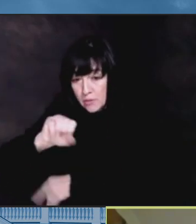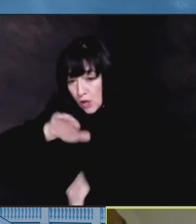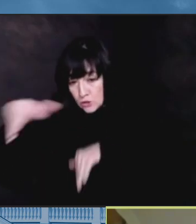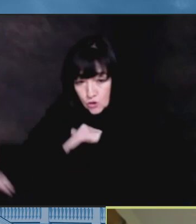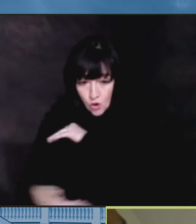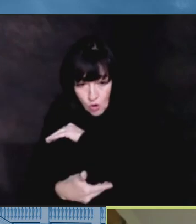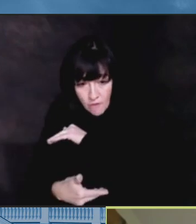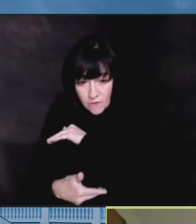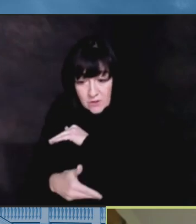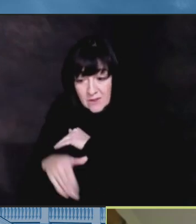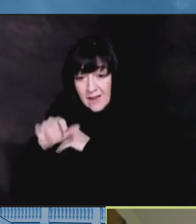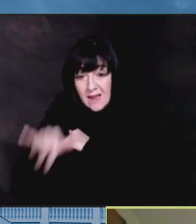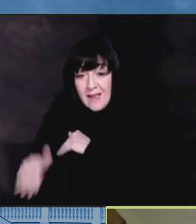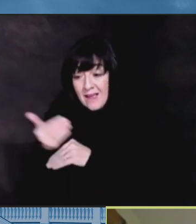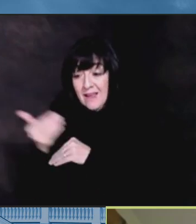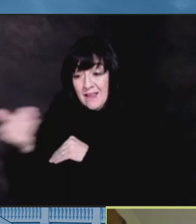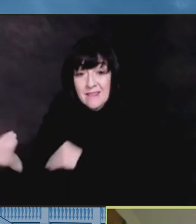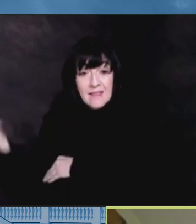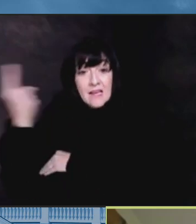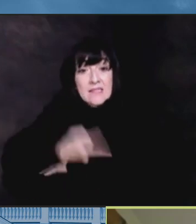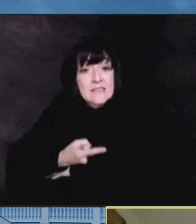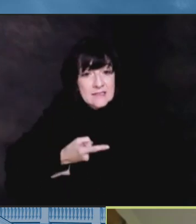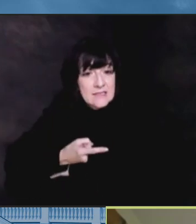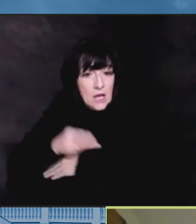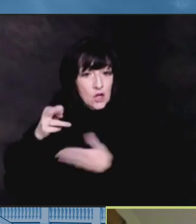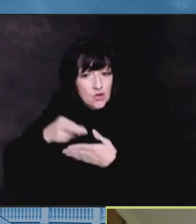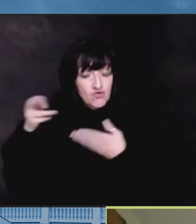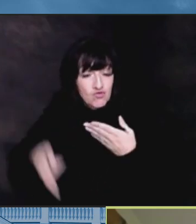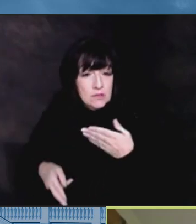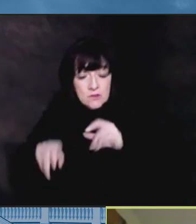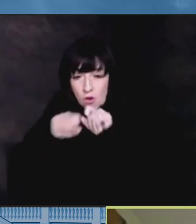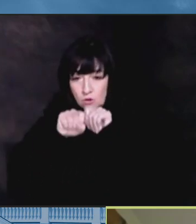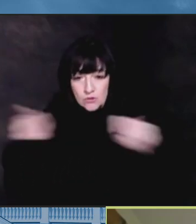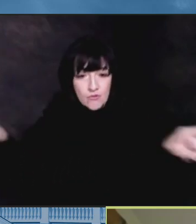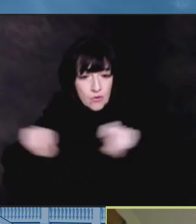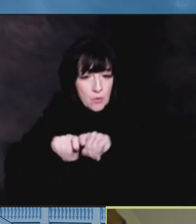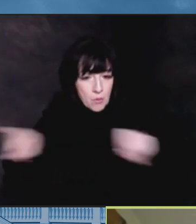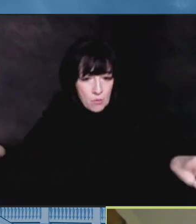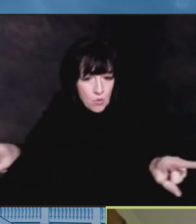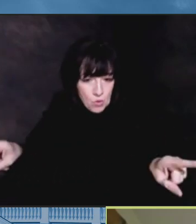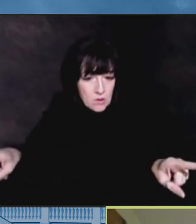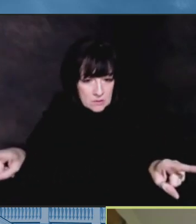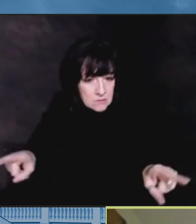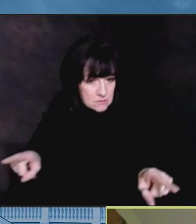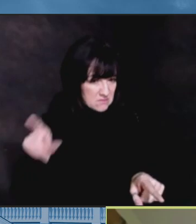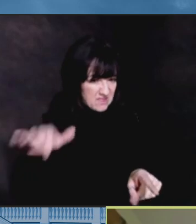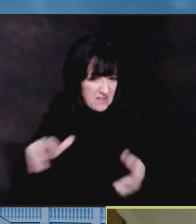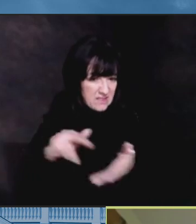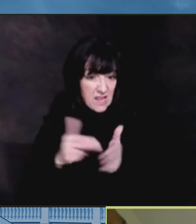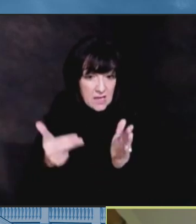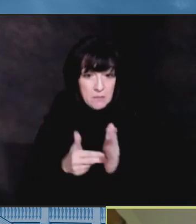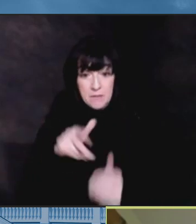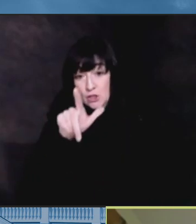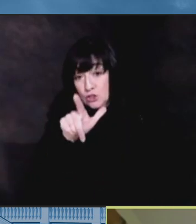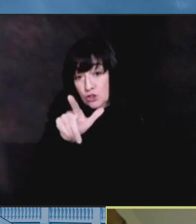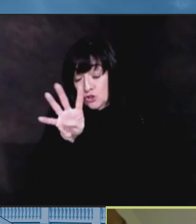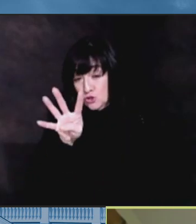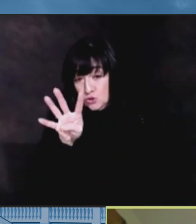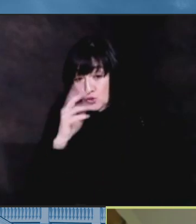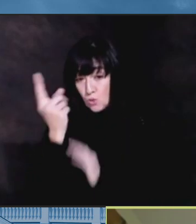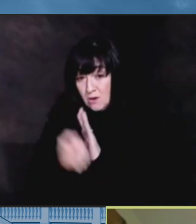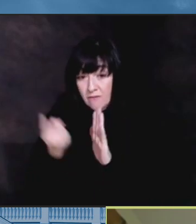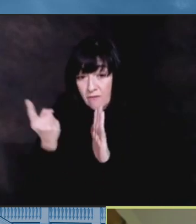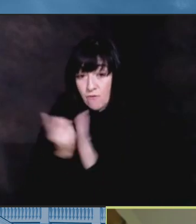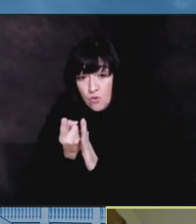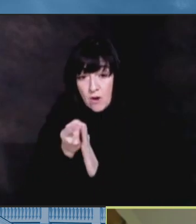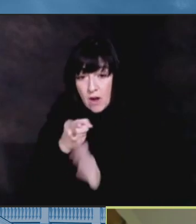out before the next day at 10 o'clock in the morning. So right now we have a 24-hour turnaround time from the time it's received in the lab